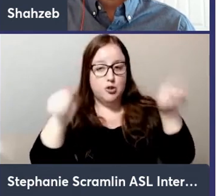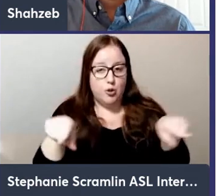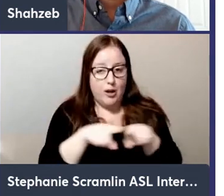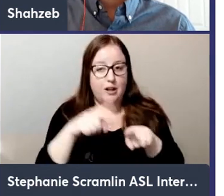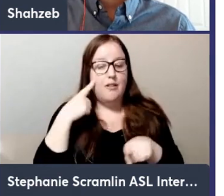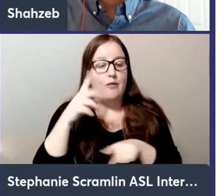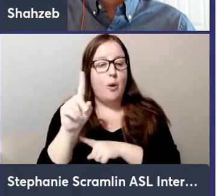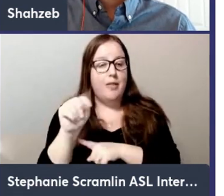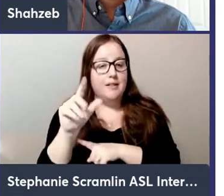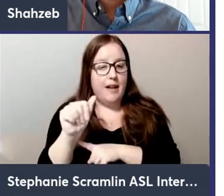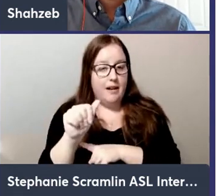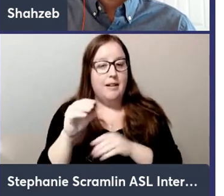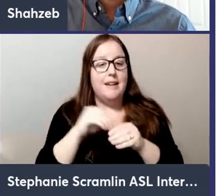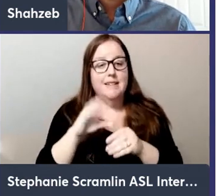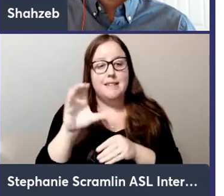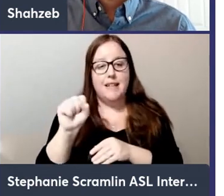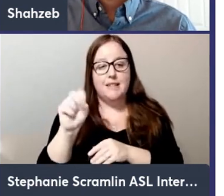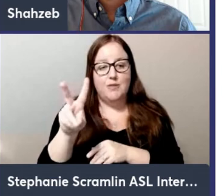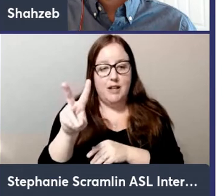that was in the CSV.